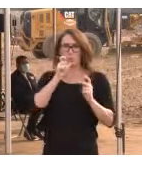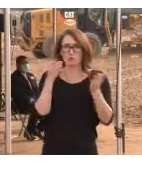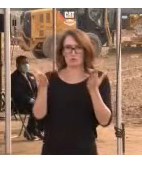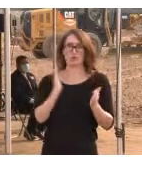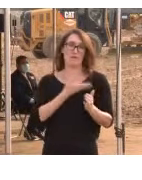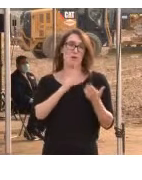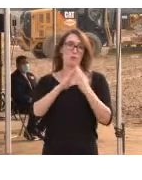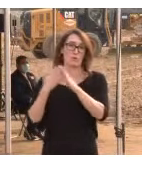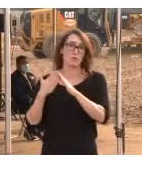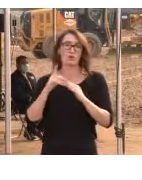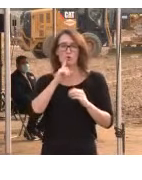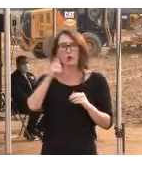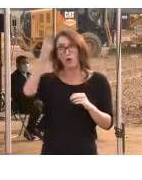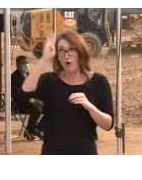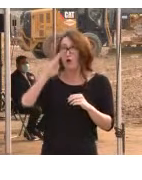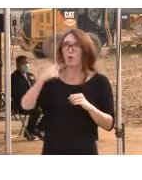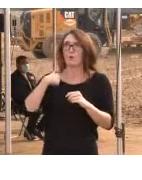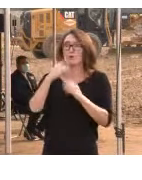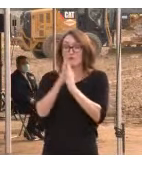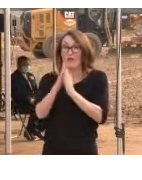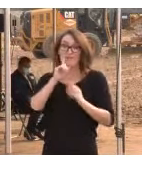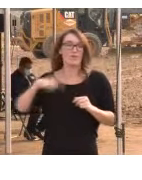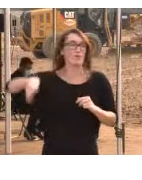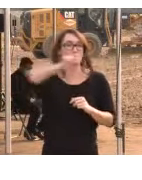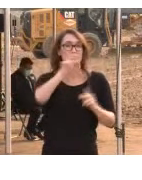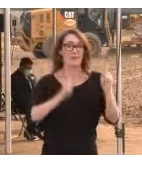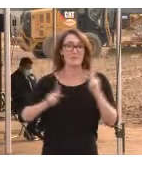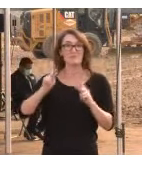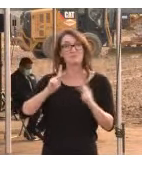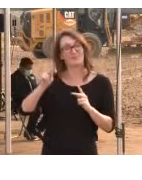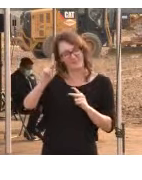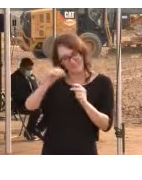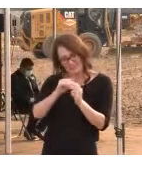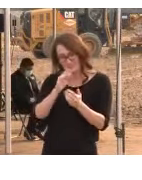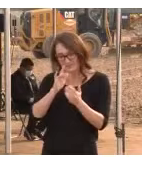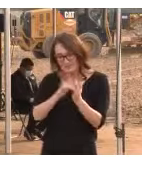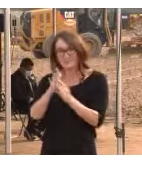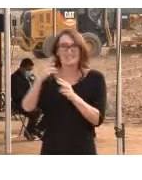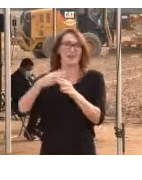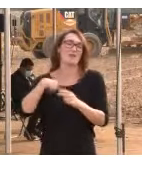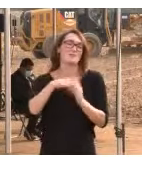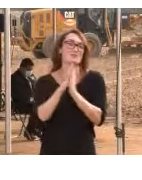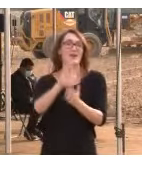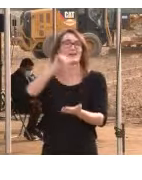so well, God, we pray for them. In Jesus' name we pray. Amen.